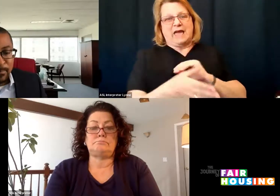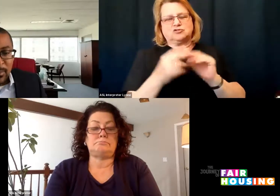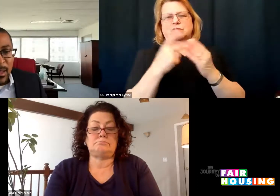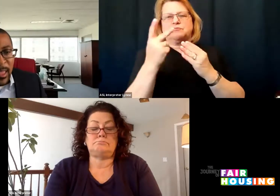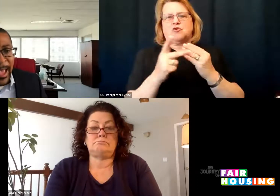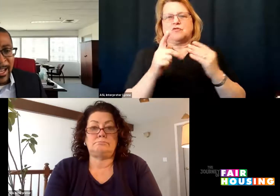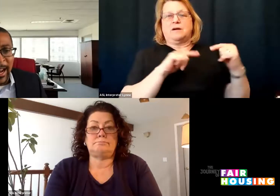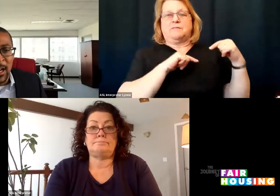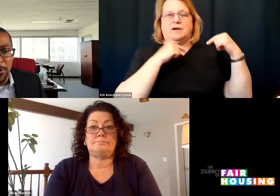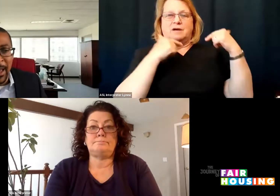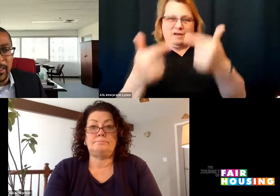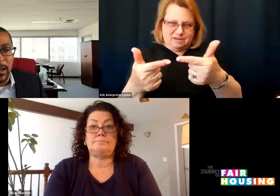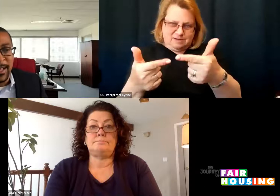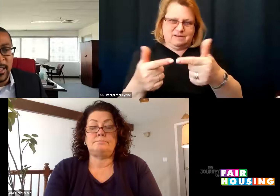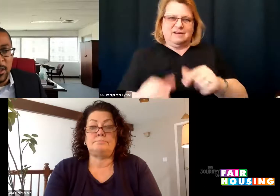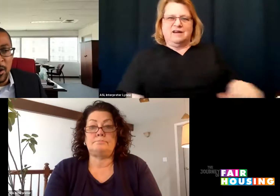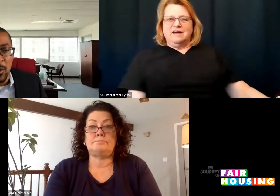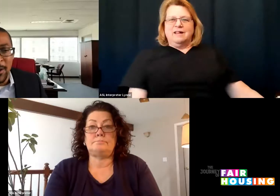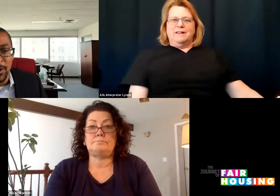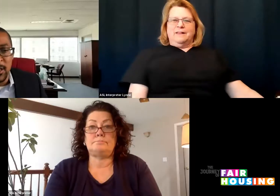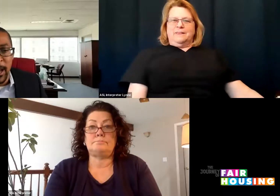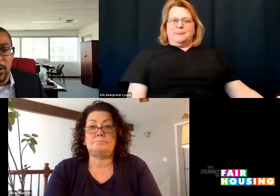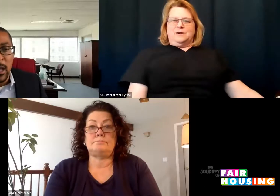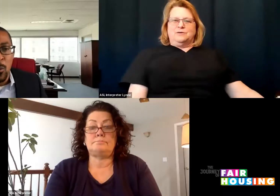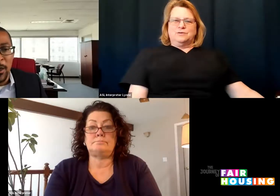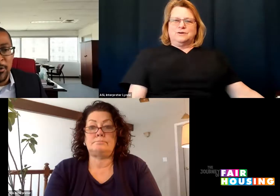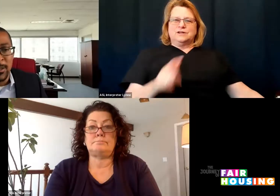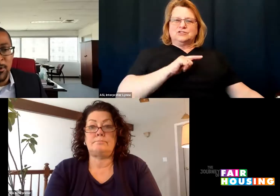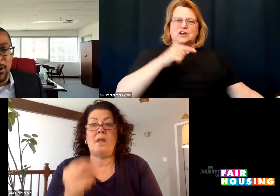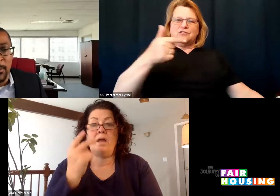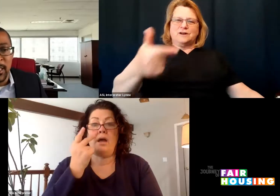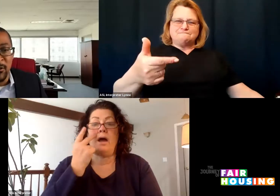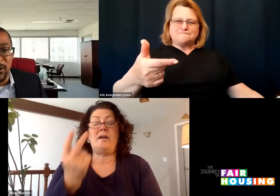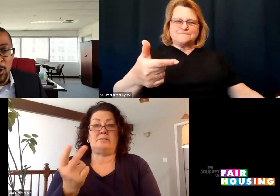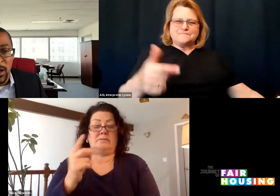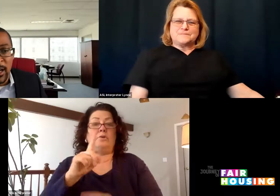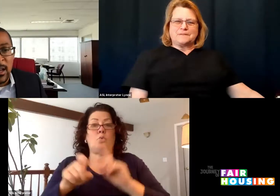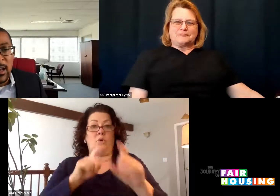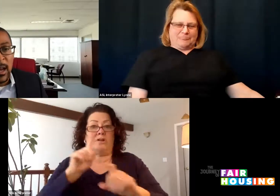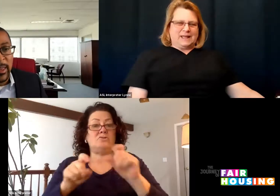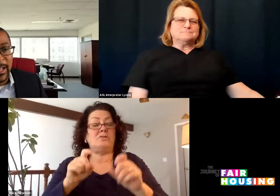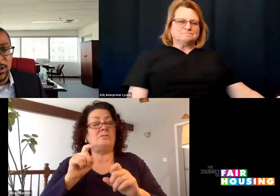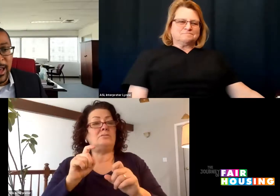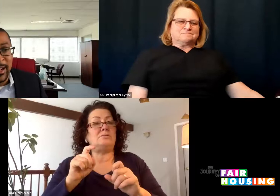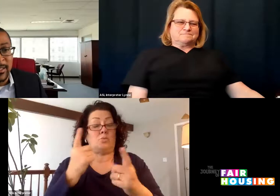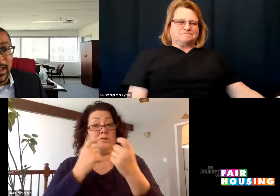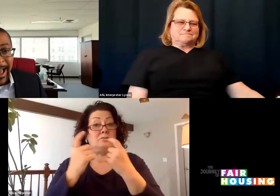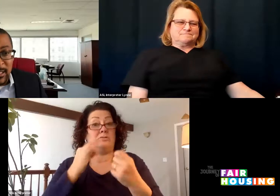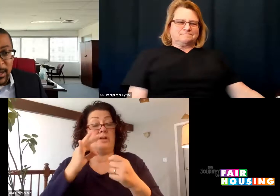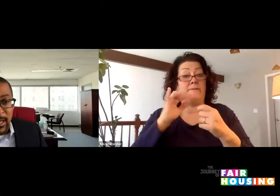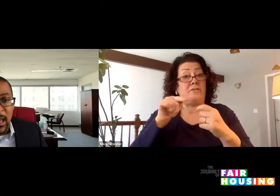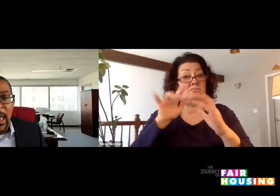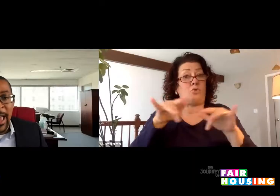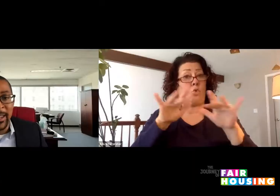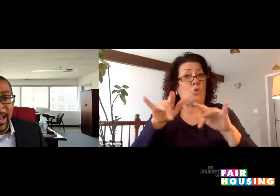program. And again, I know that I see that there were questions about whether this program has been recorded. The answer to that is it